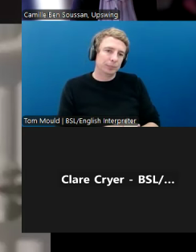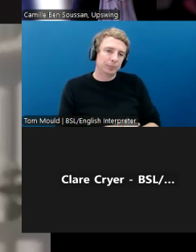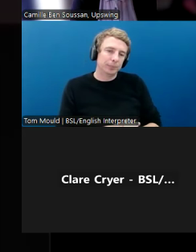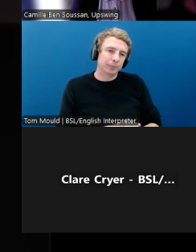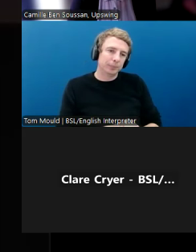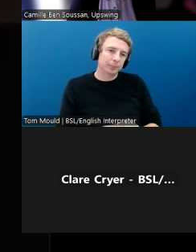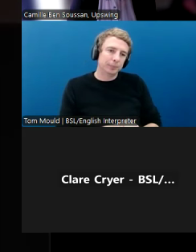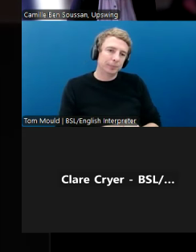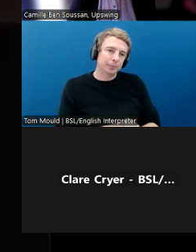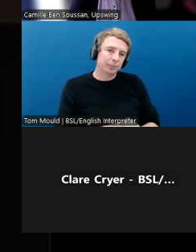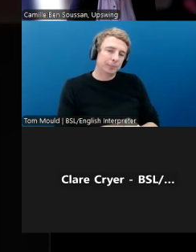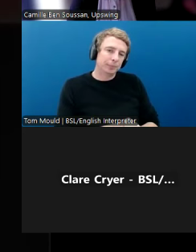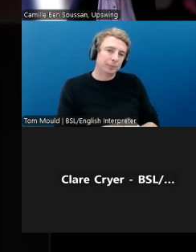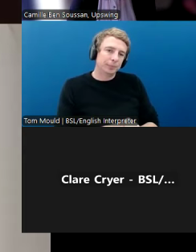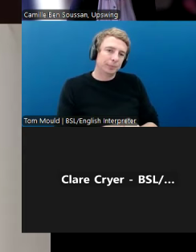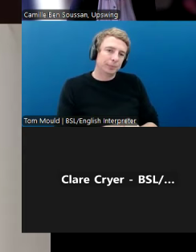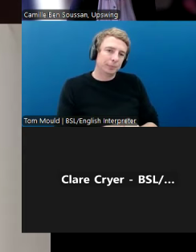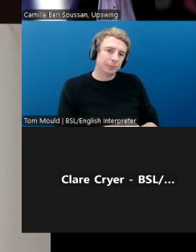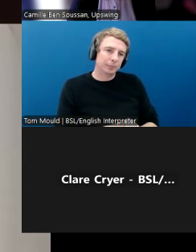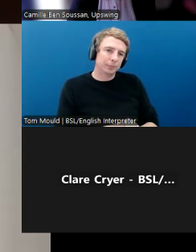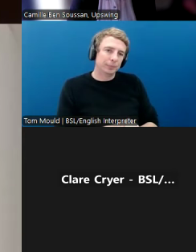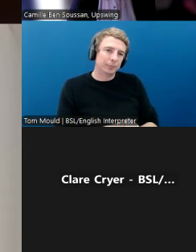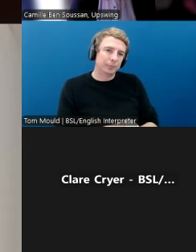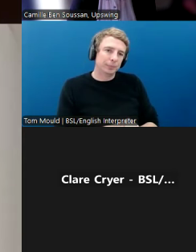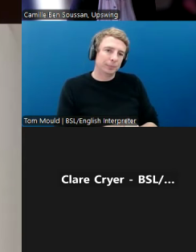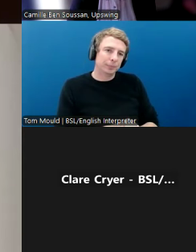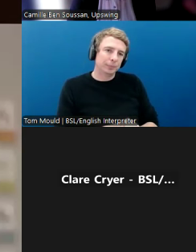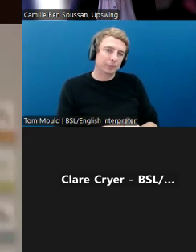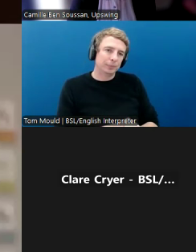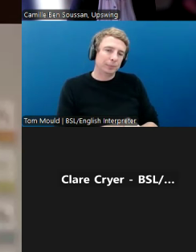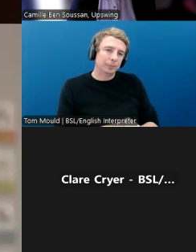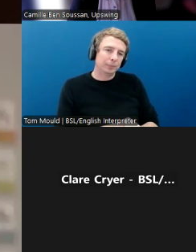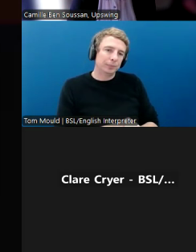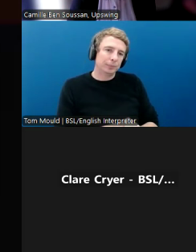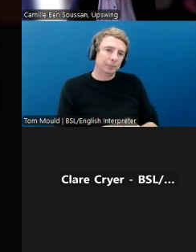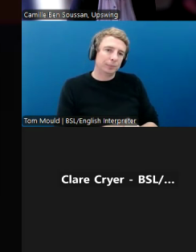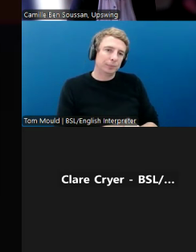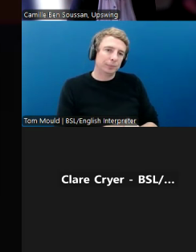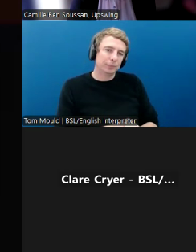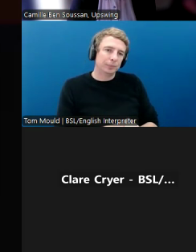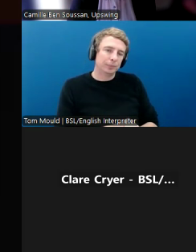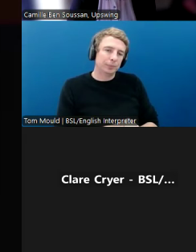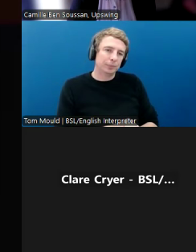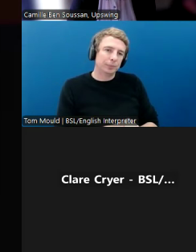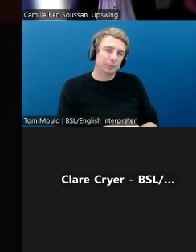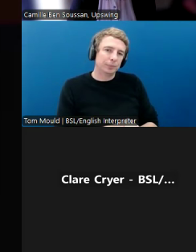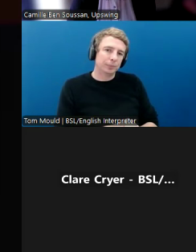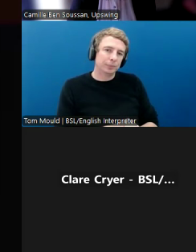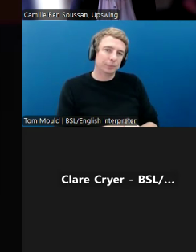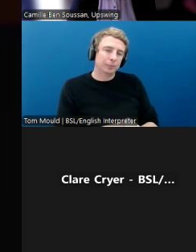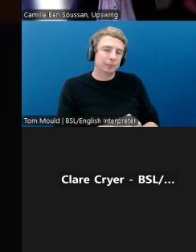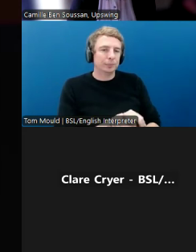colourful, possibility. Unity. Fun. And it's very